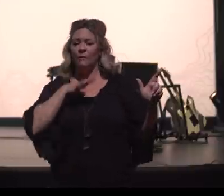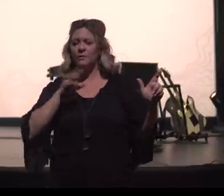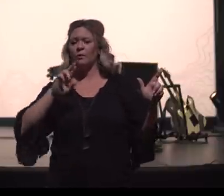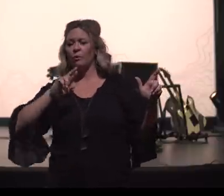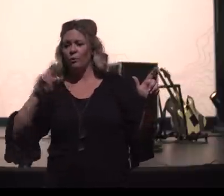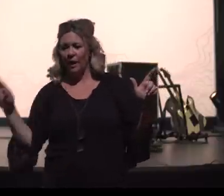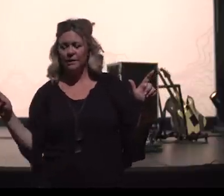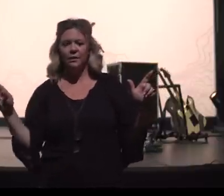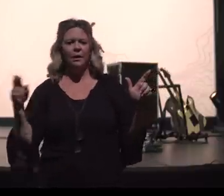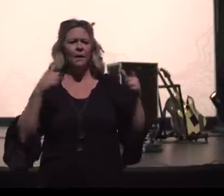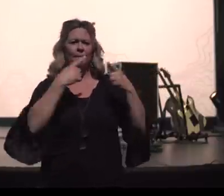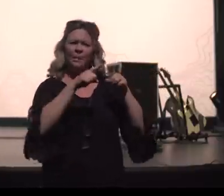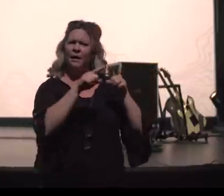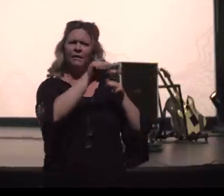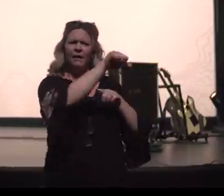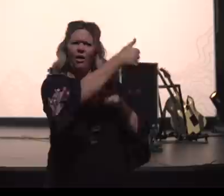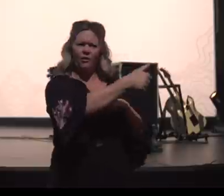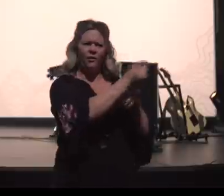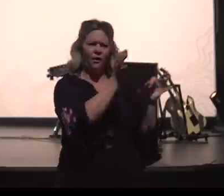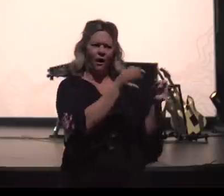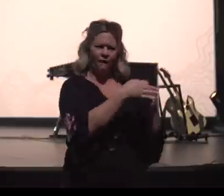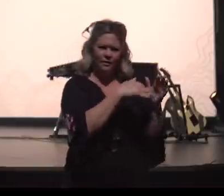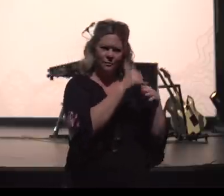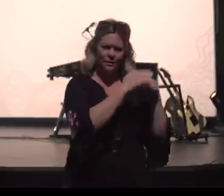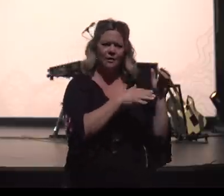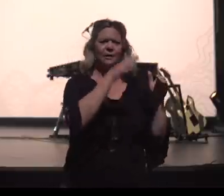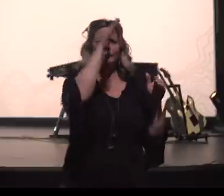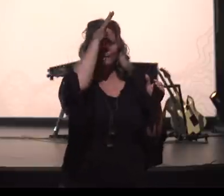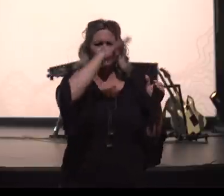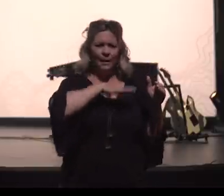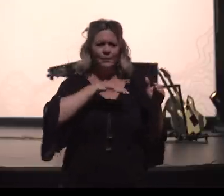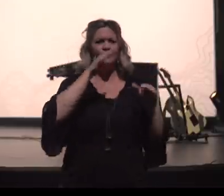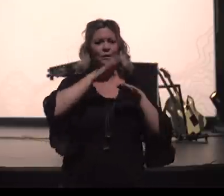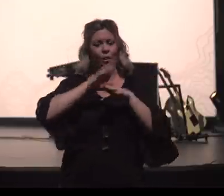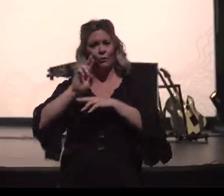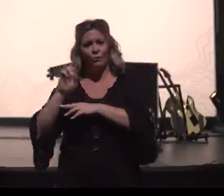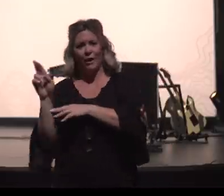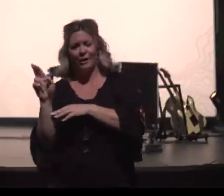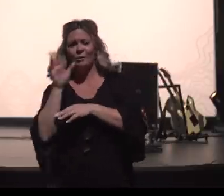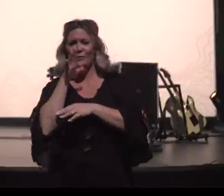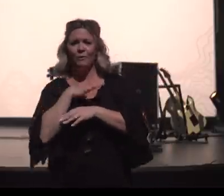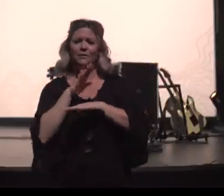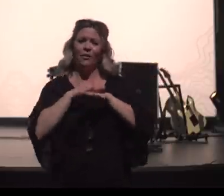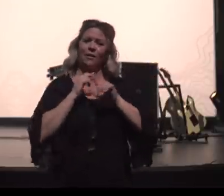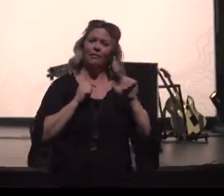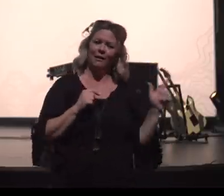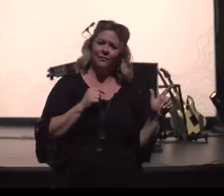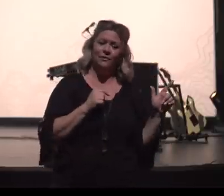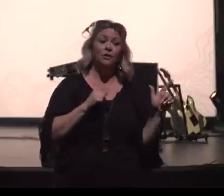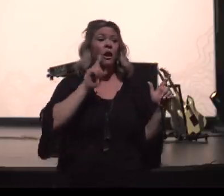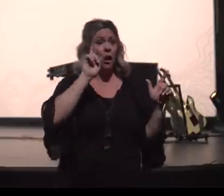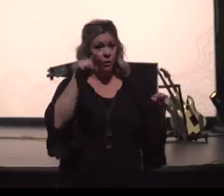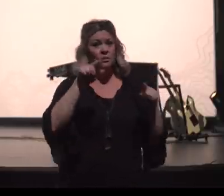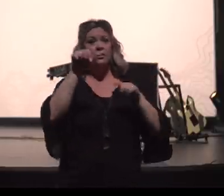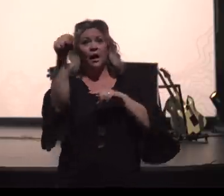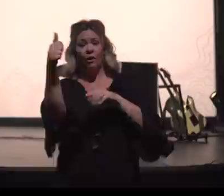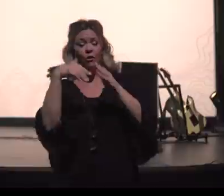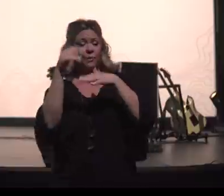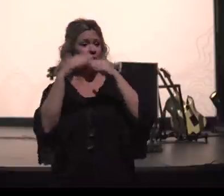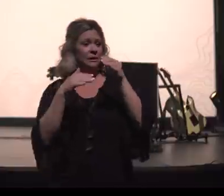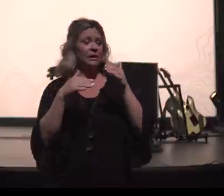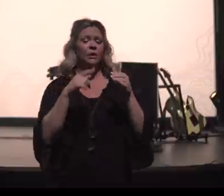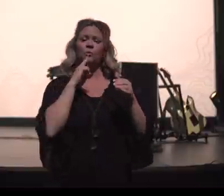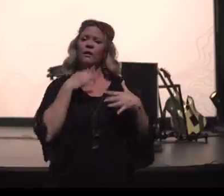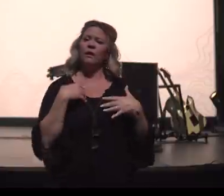in another office building, they switched it. The men's was to the right, and the women's was to the left. So I went to the other office building, completely unsuspecting,